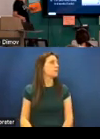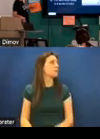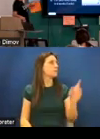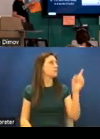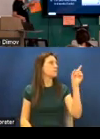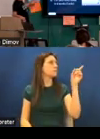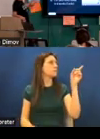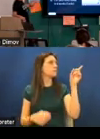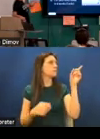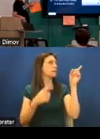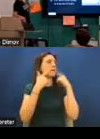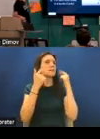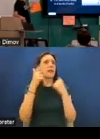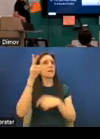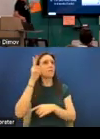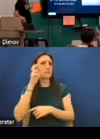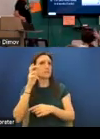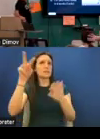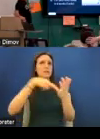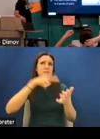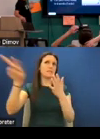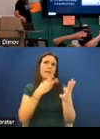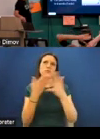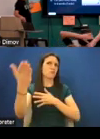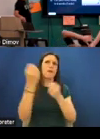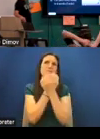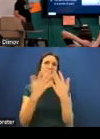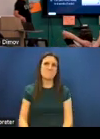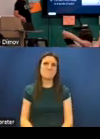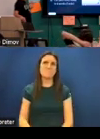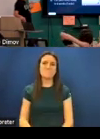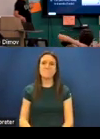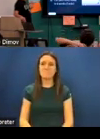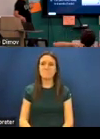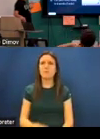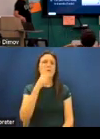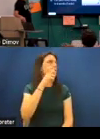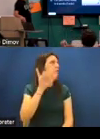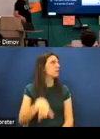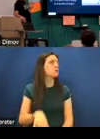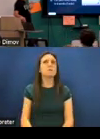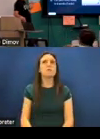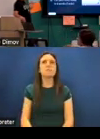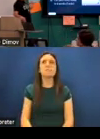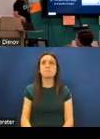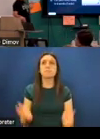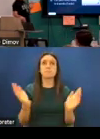good. Laugh, listen, dance through it all. Who's that?